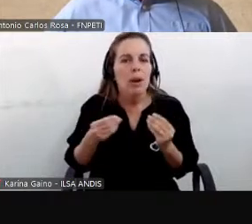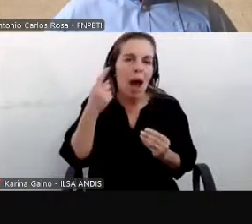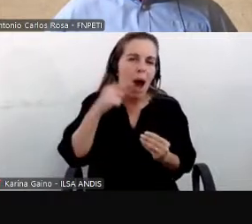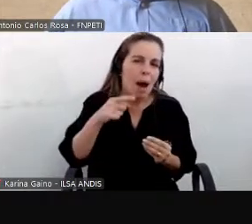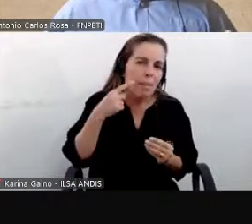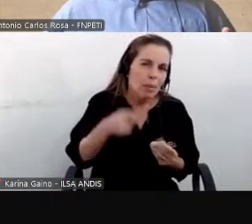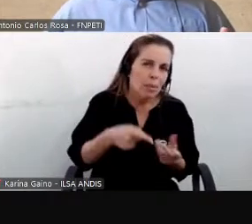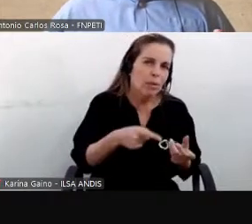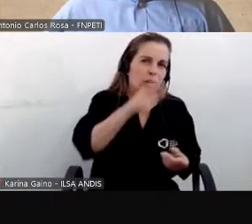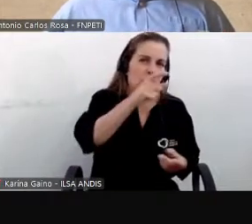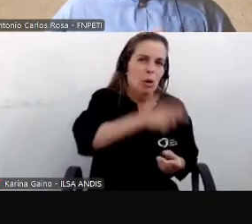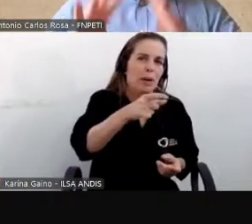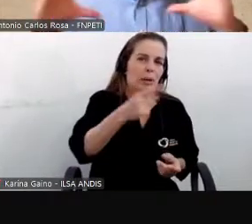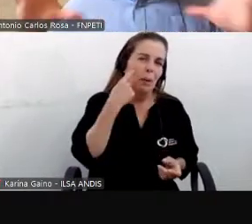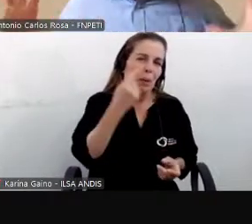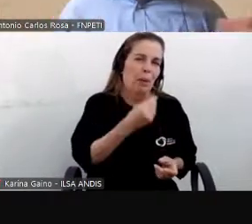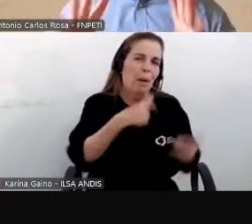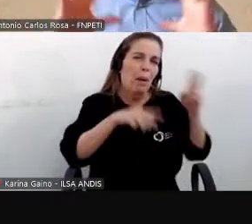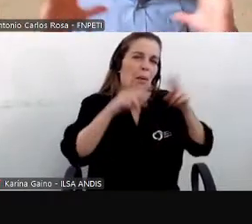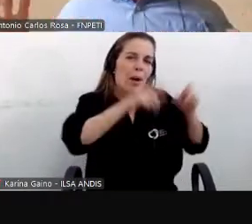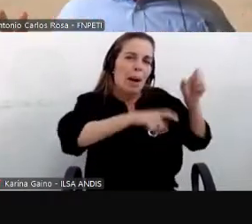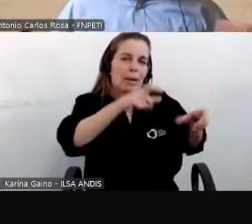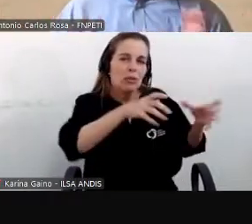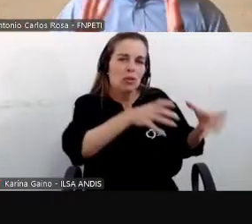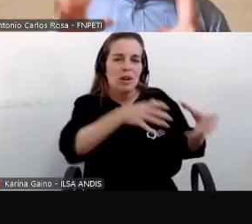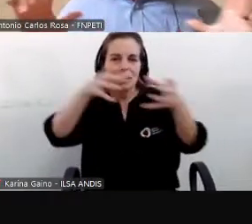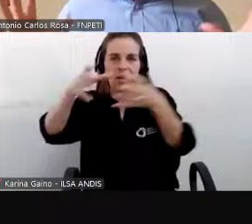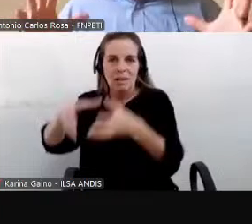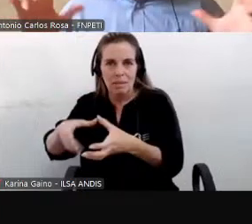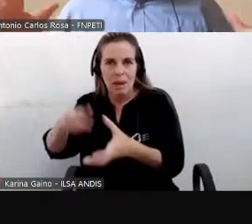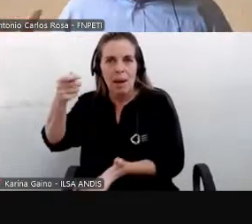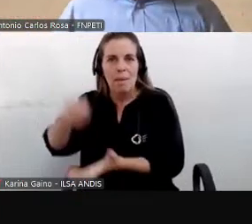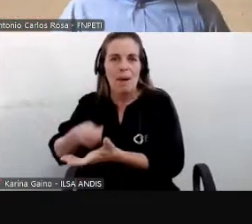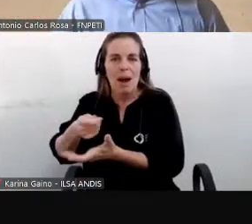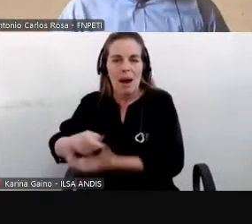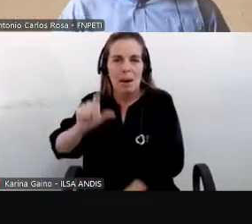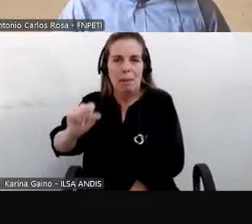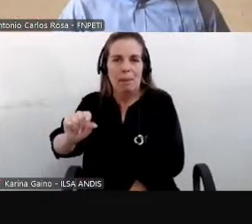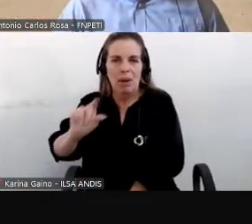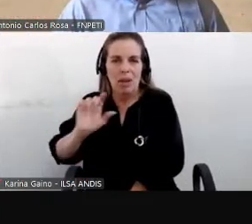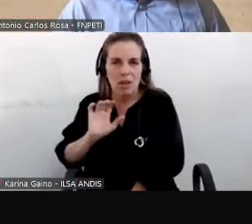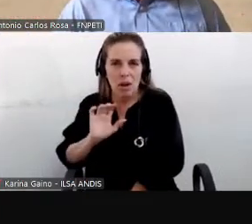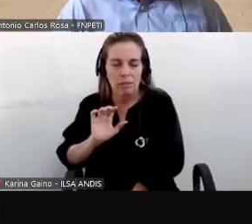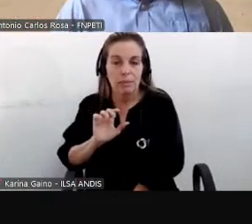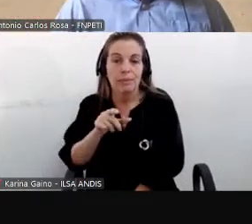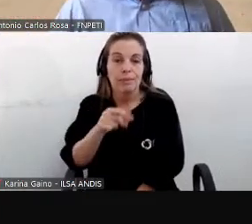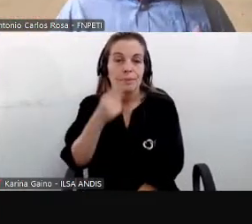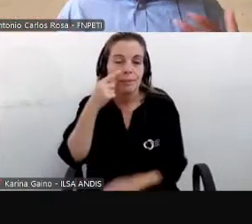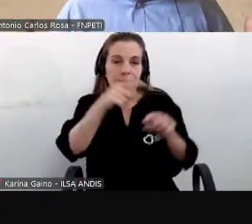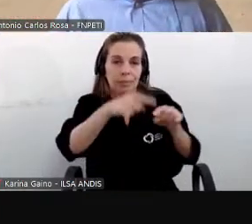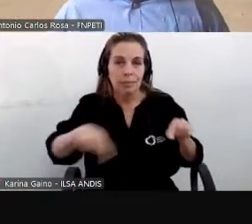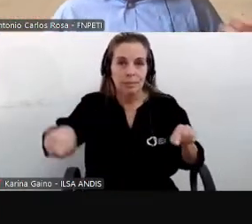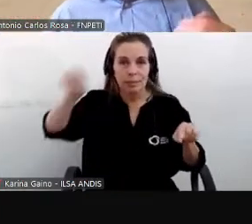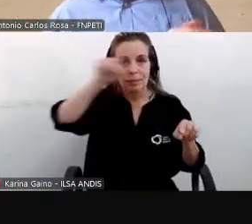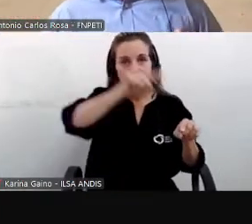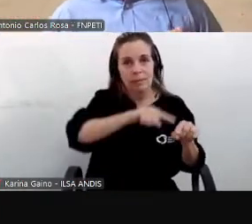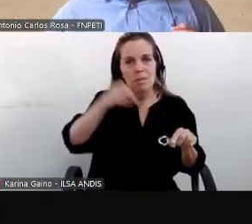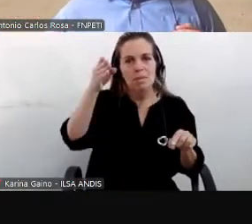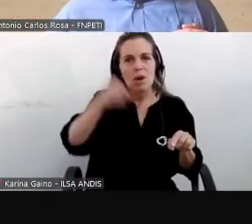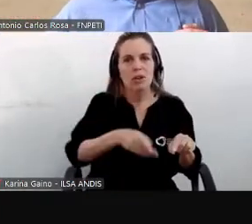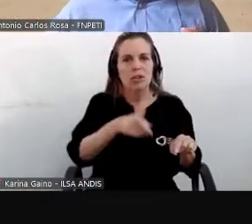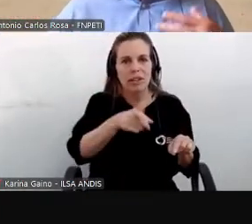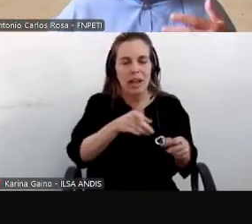worth highlighting that the main reason for labor exploitation is to raise easy profit or